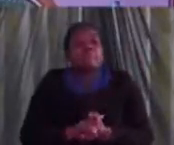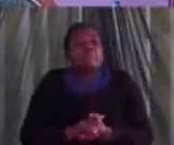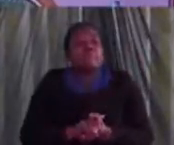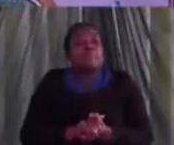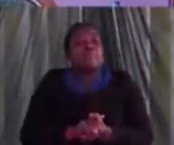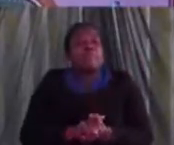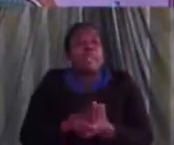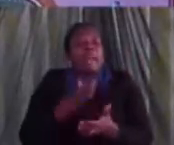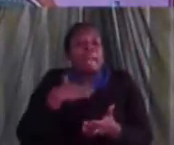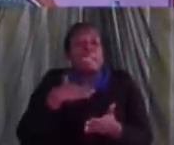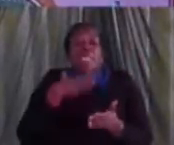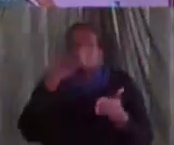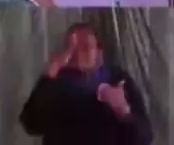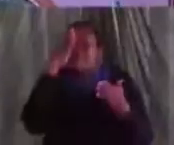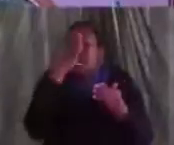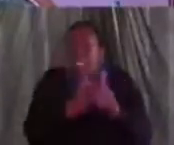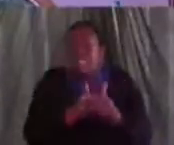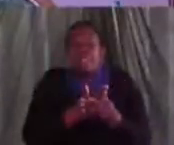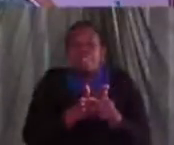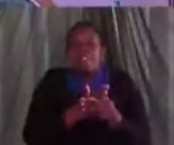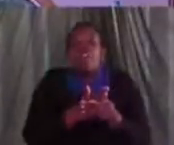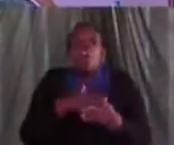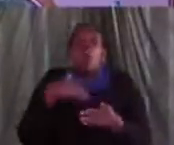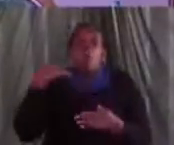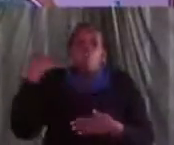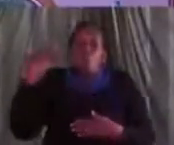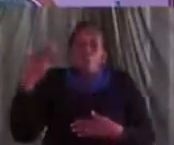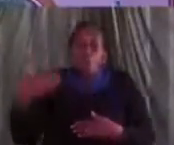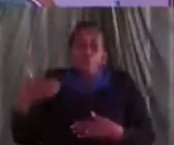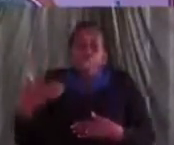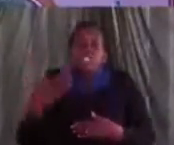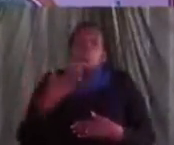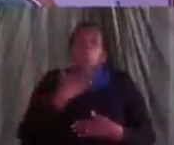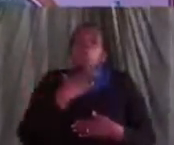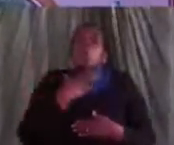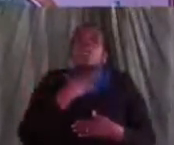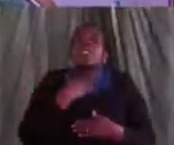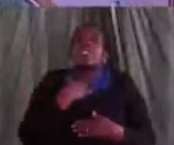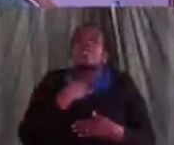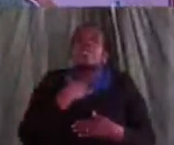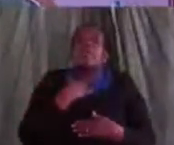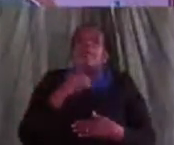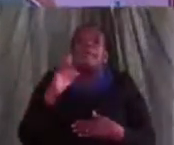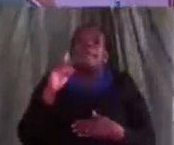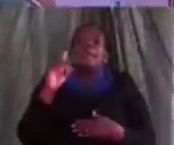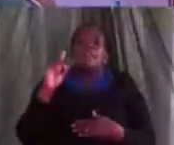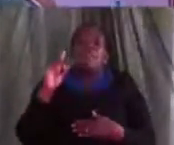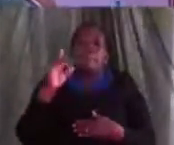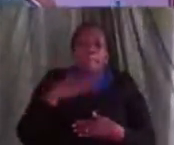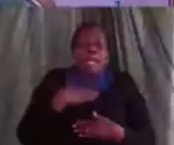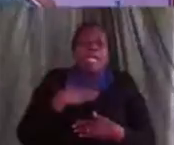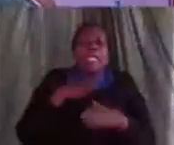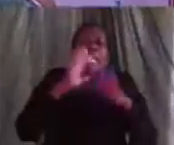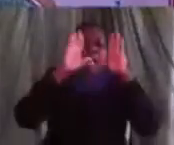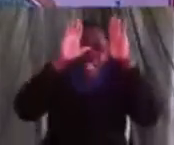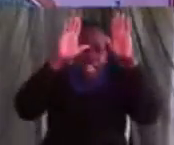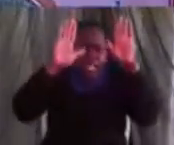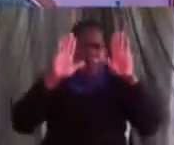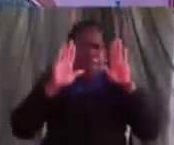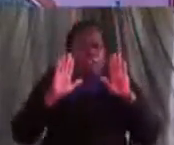And I believe I should have, and I have always wanted to it is my prime property. In my